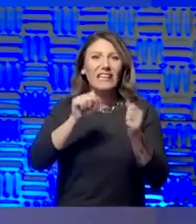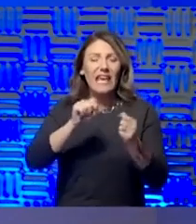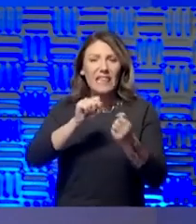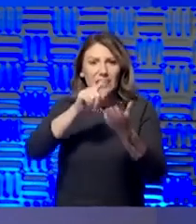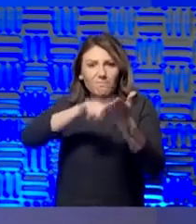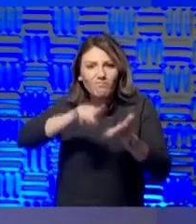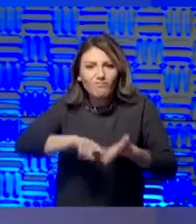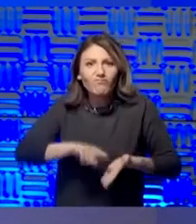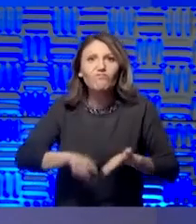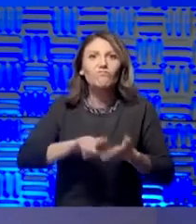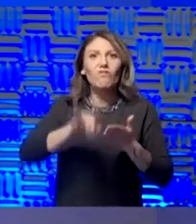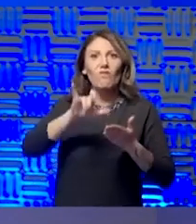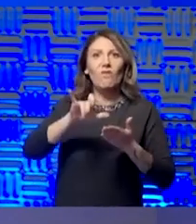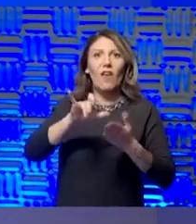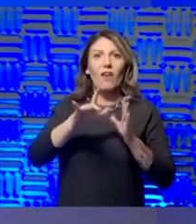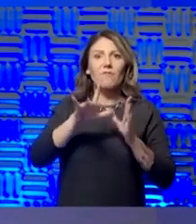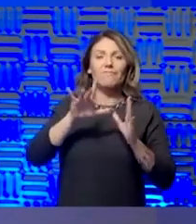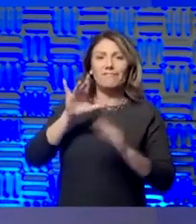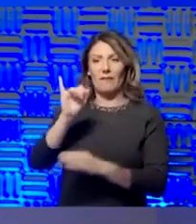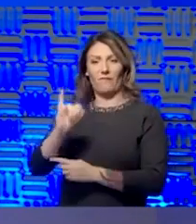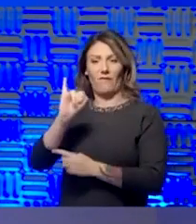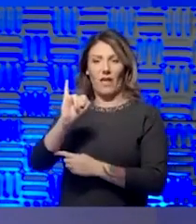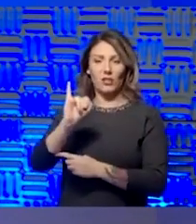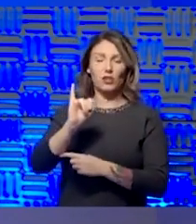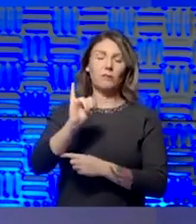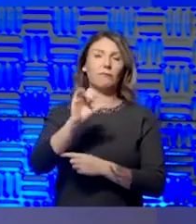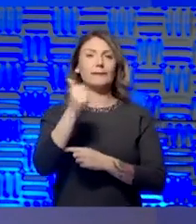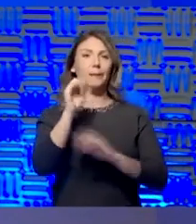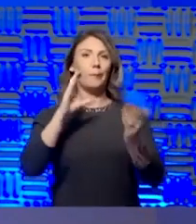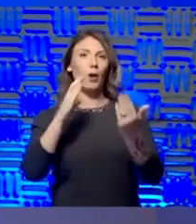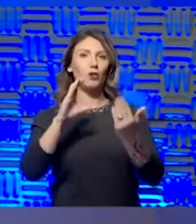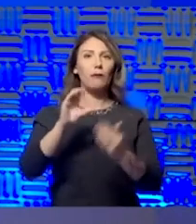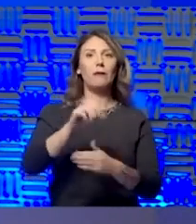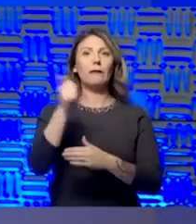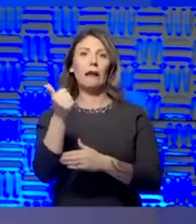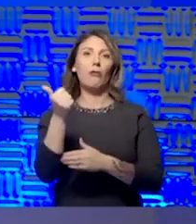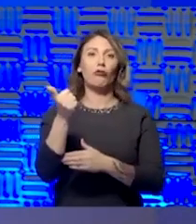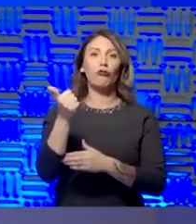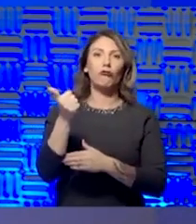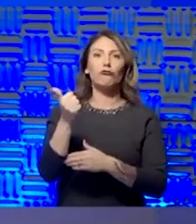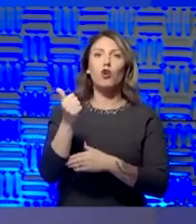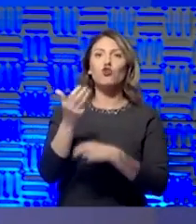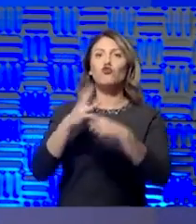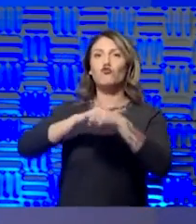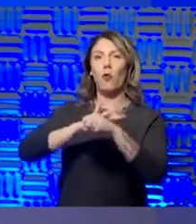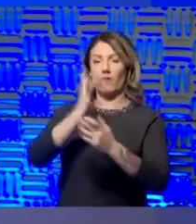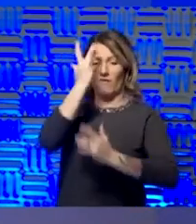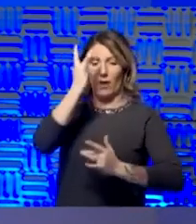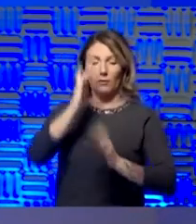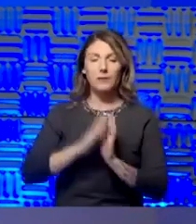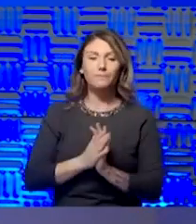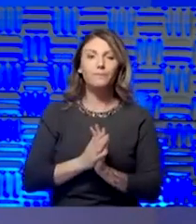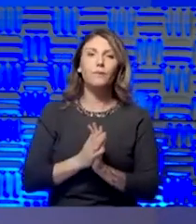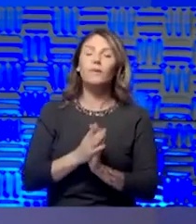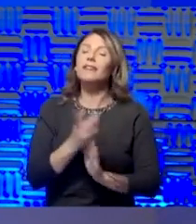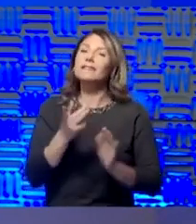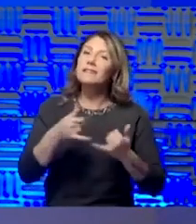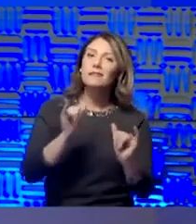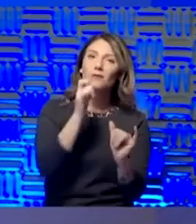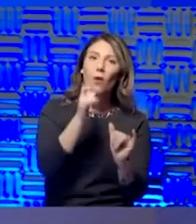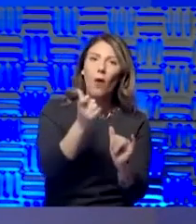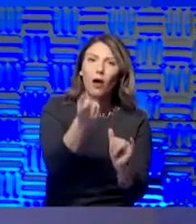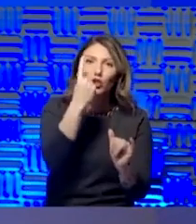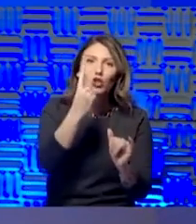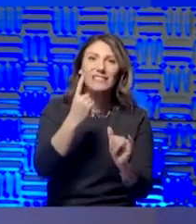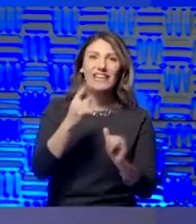this infection as compared to another normal coronavirus? And also, again, we still don't understand the immunology and